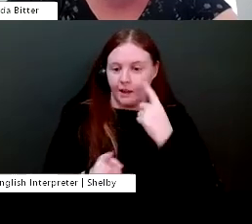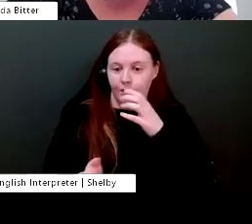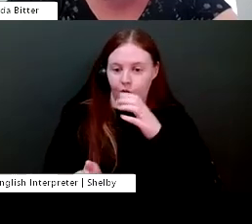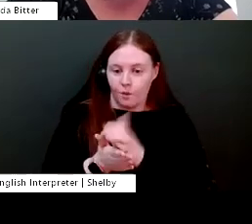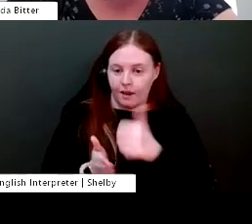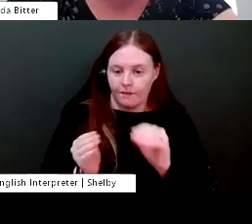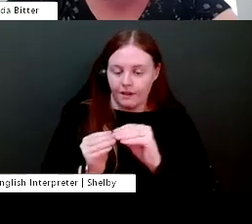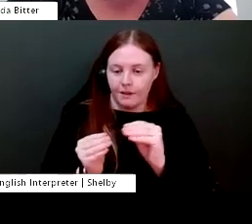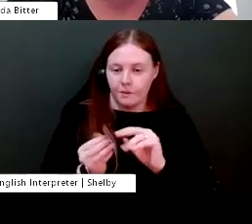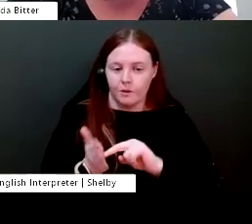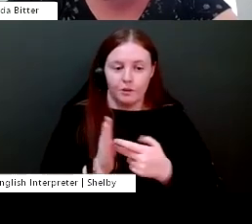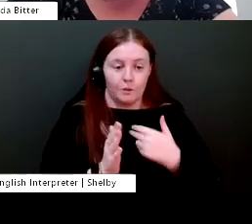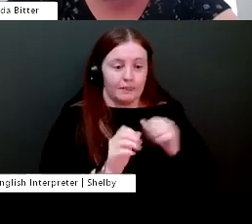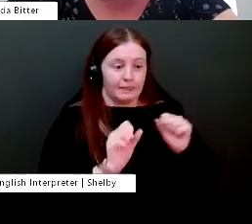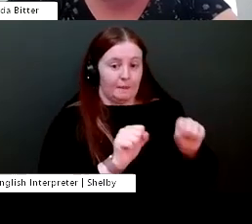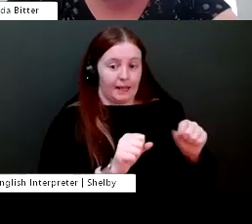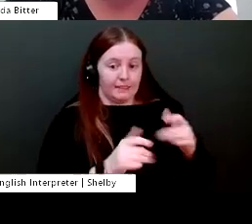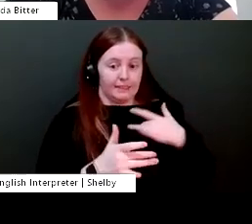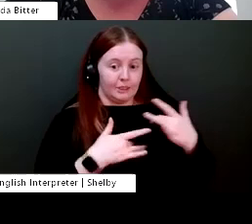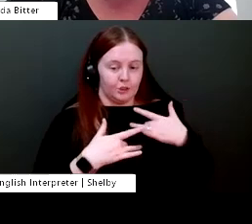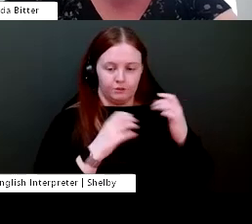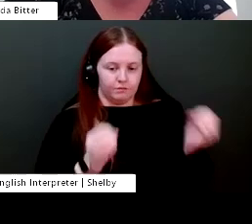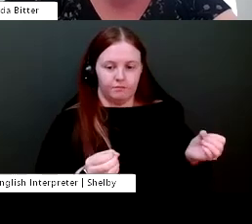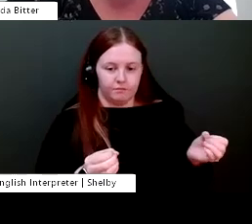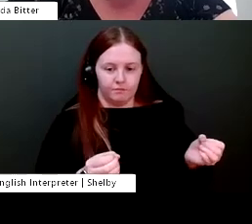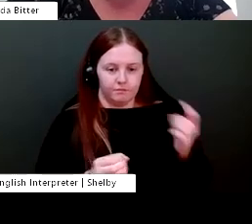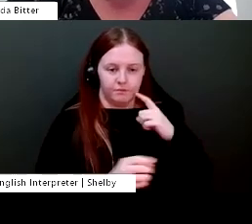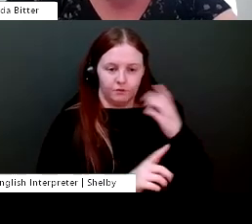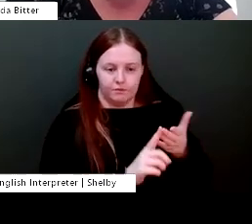no capacity concerns in this regard for this gentleman.